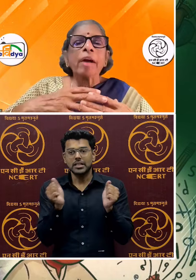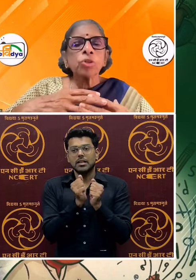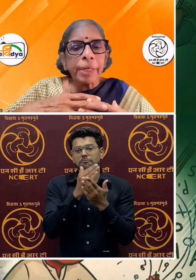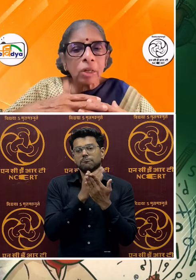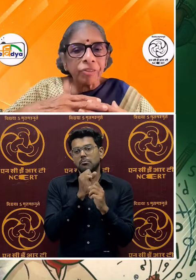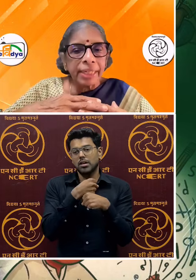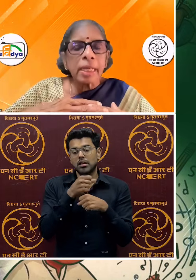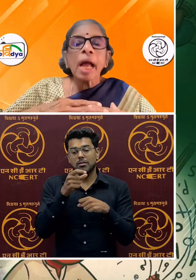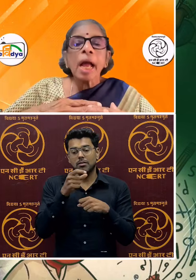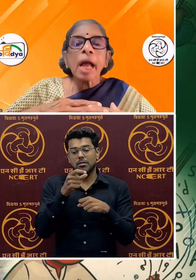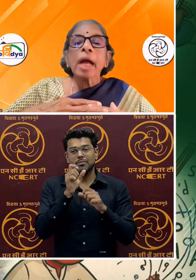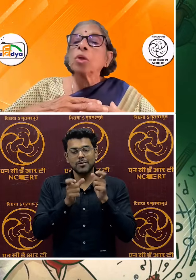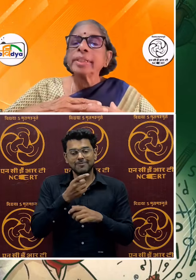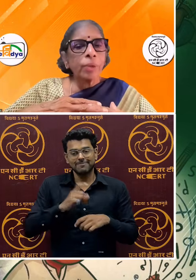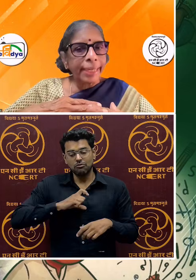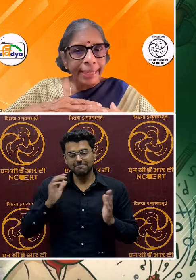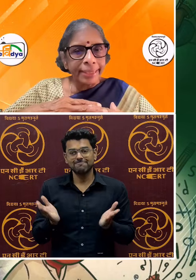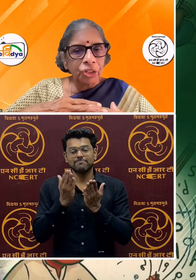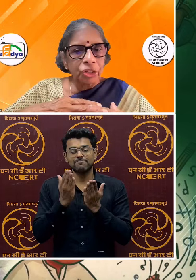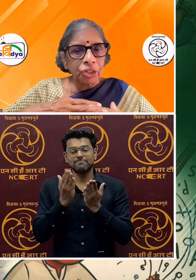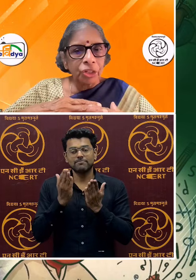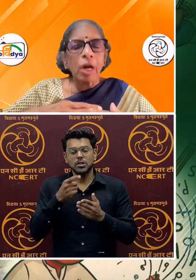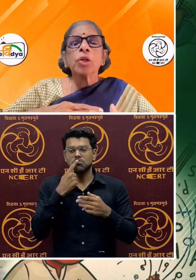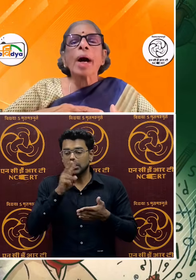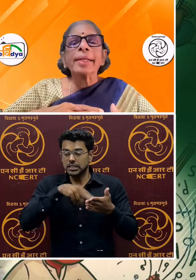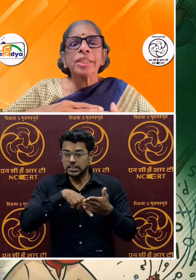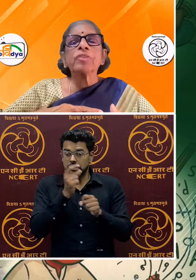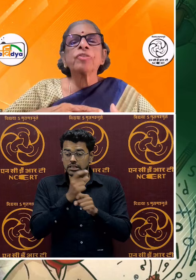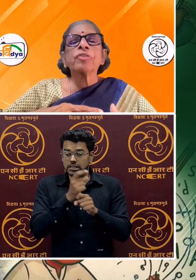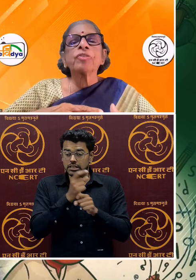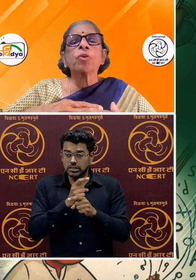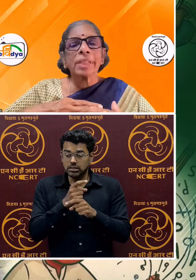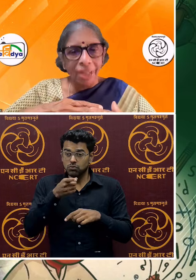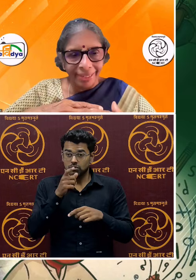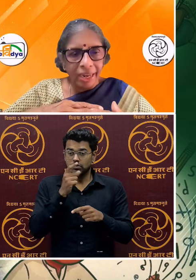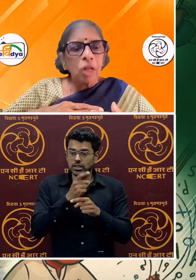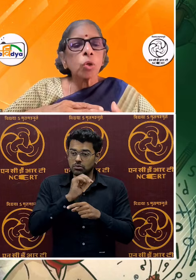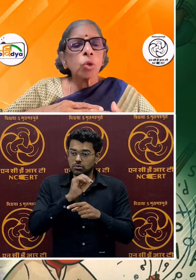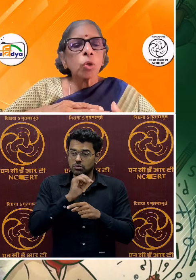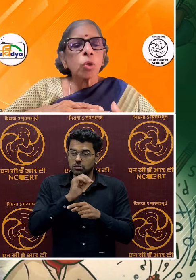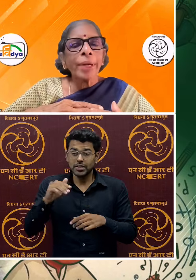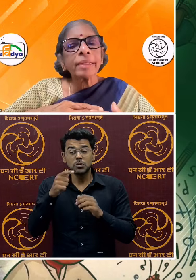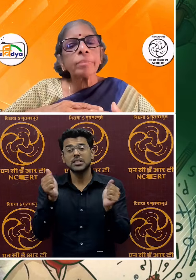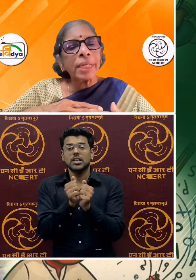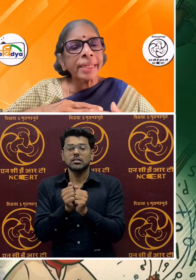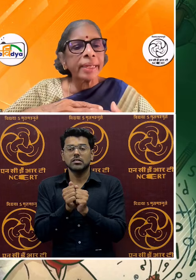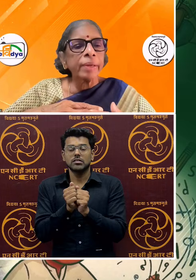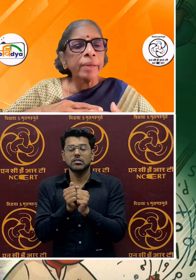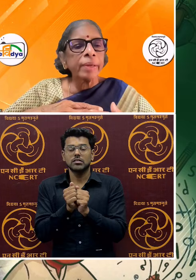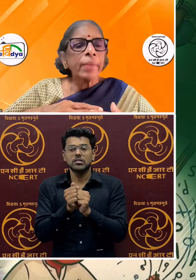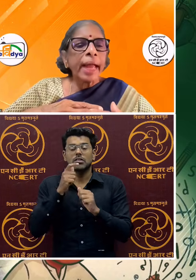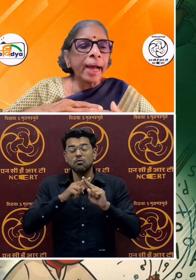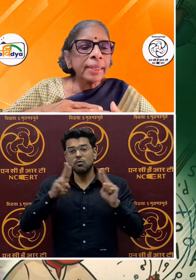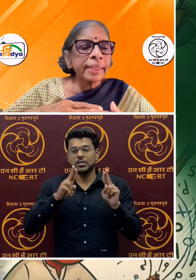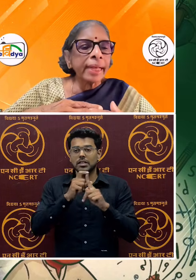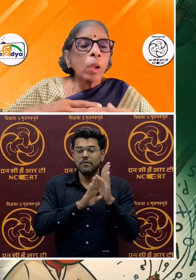You have to build confidence. Don't think you're a reading teacher. You are a teacher for the child. So look at him